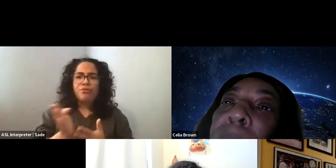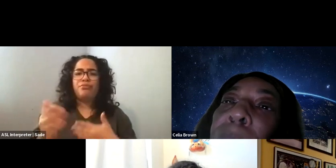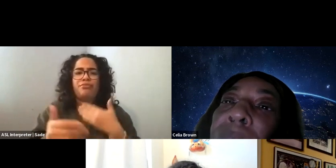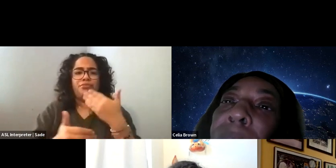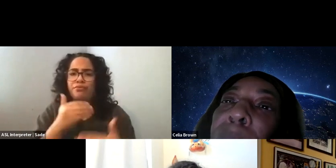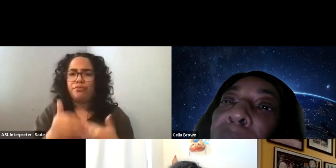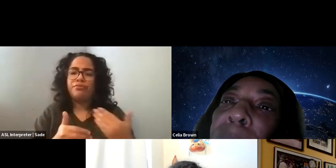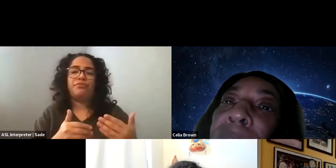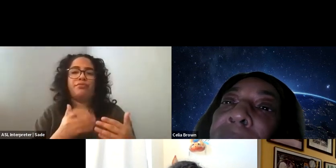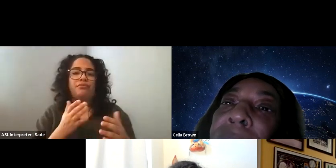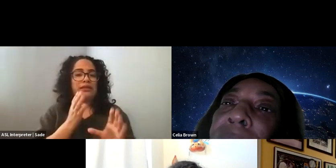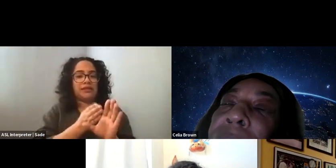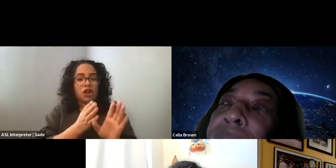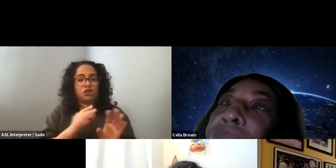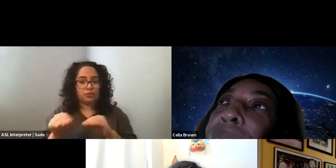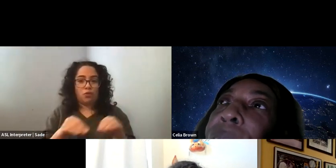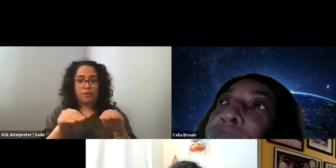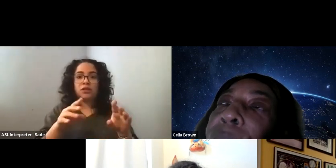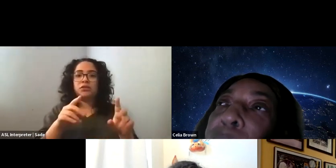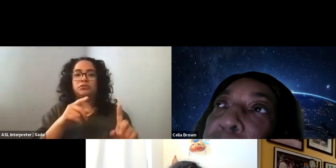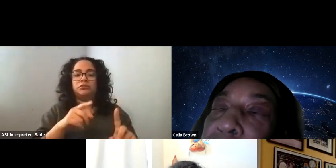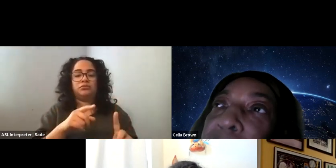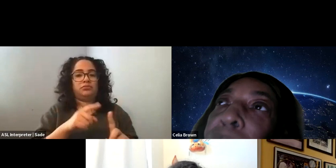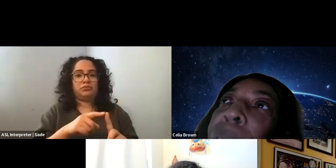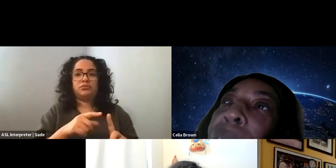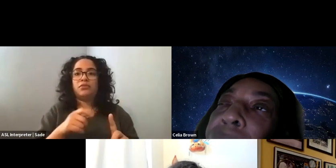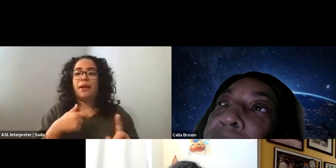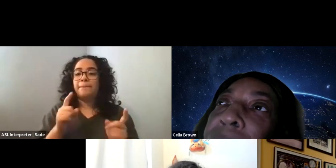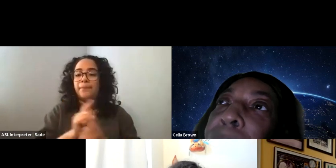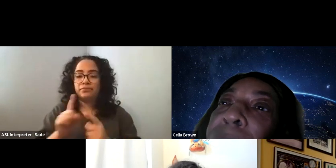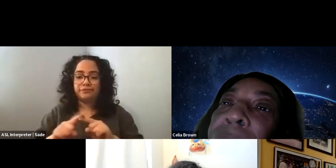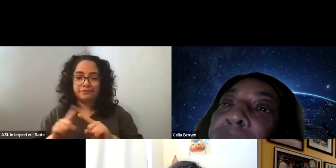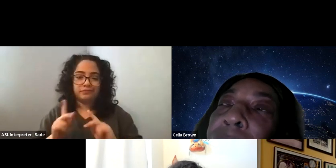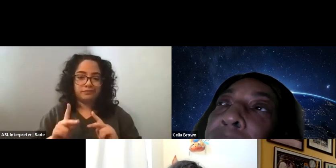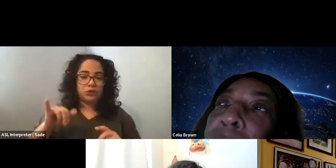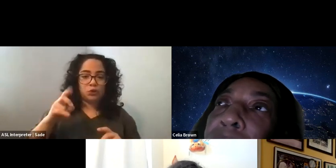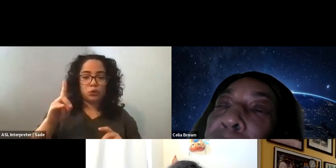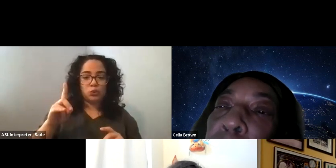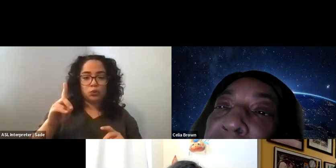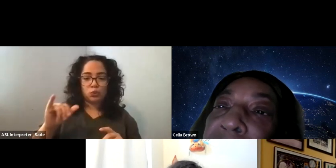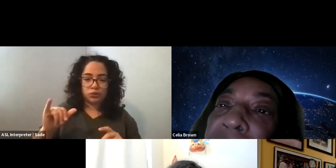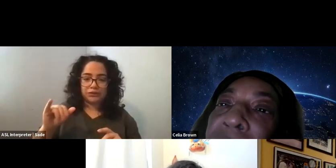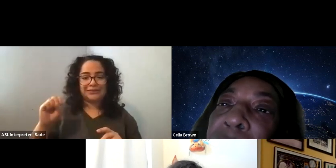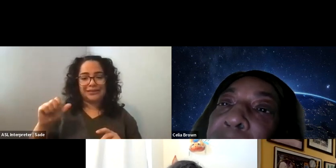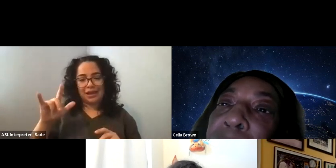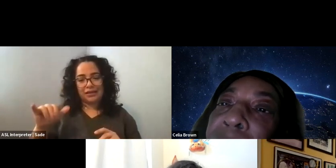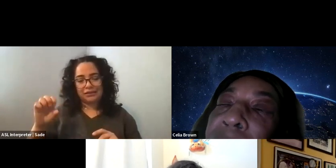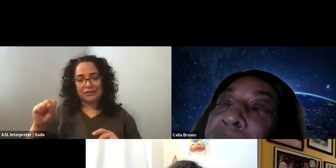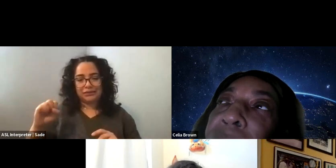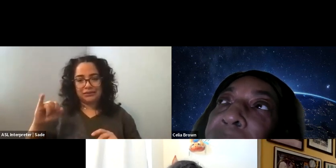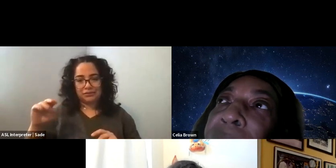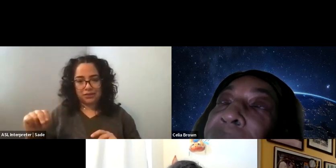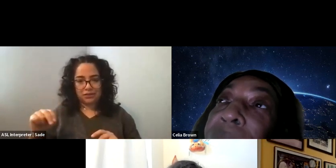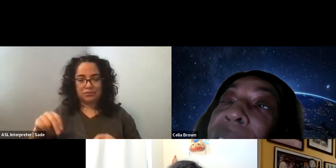great people in our movement. You know, Judy Chamberlain, Sally Zinman, Laura Van Tosh, we're really